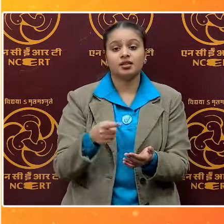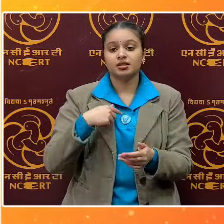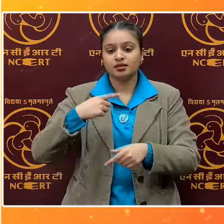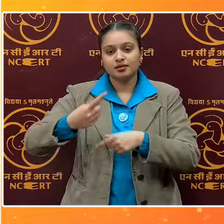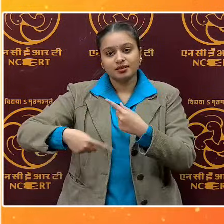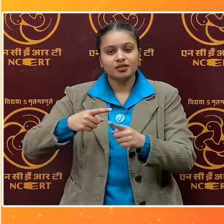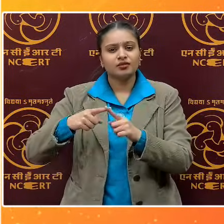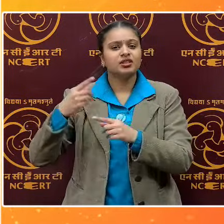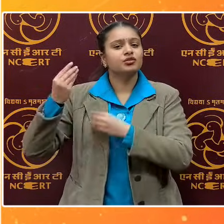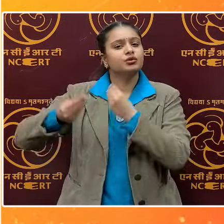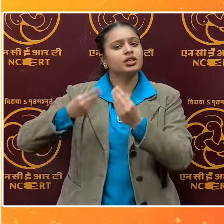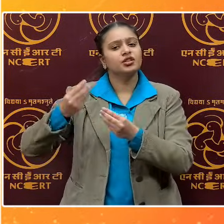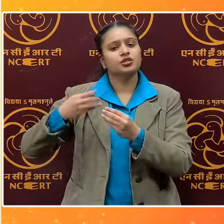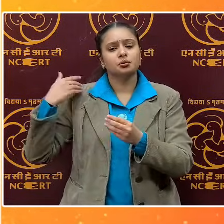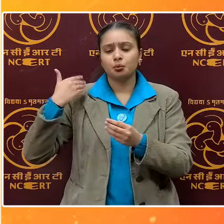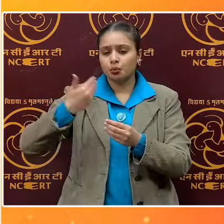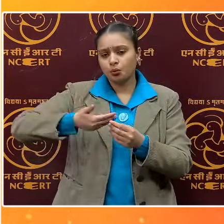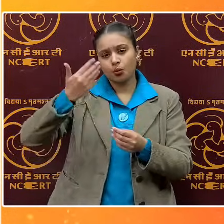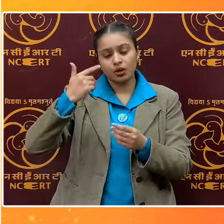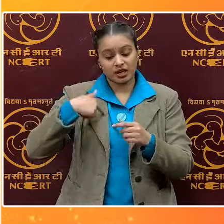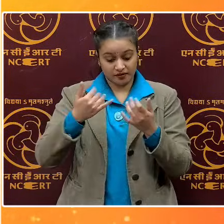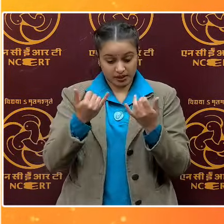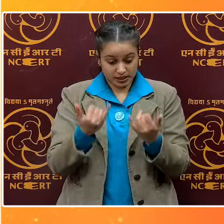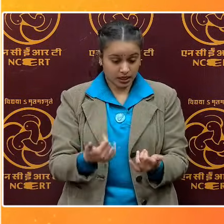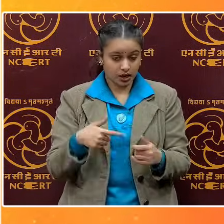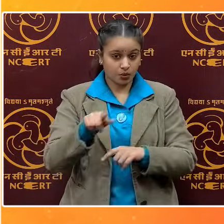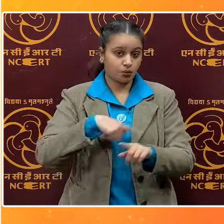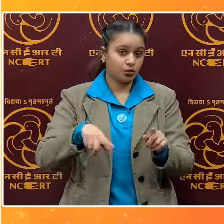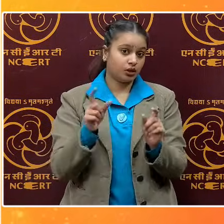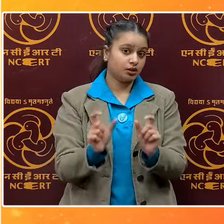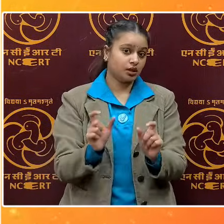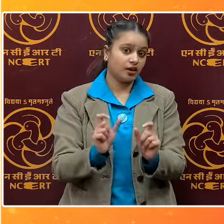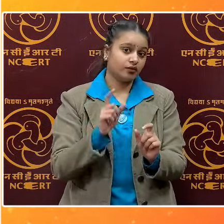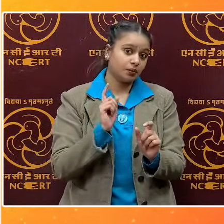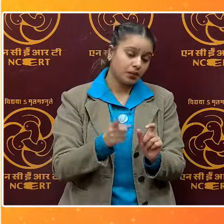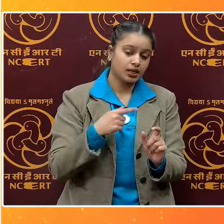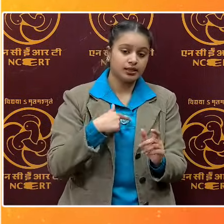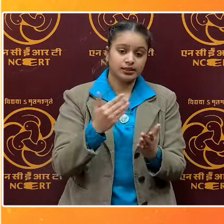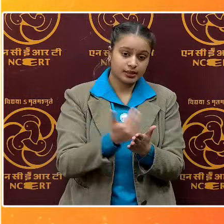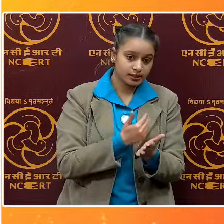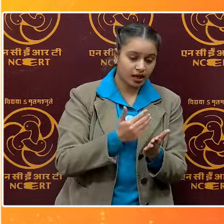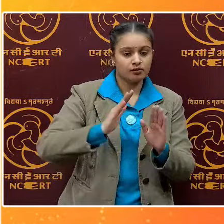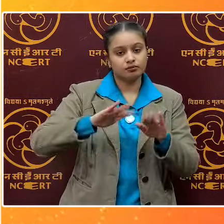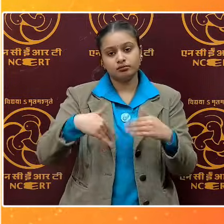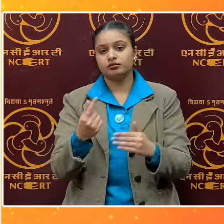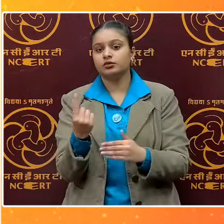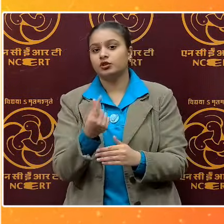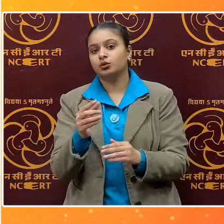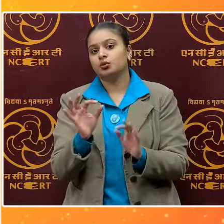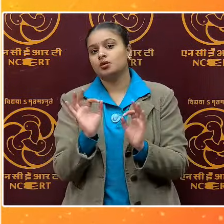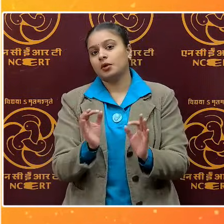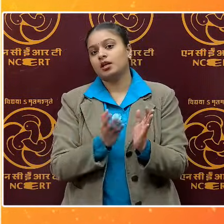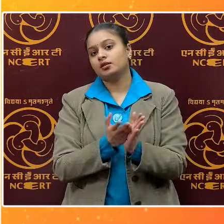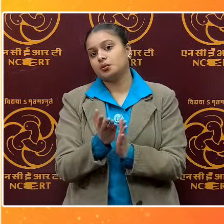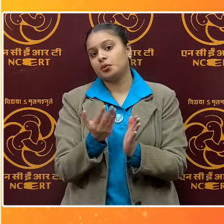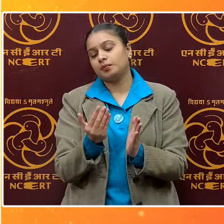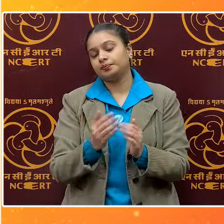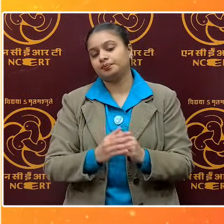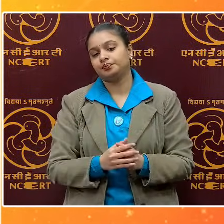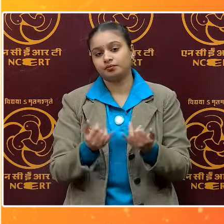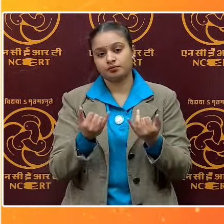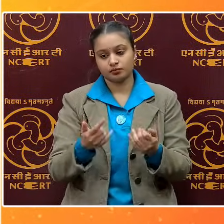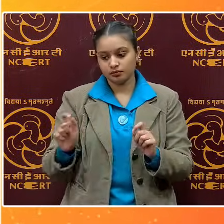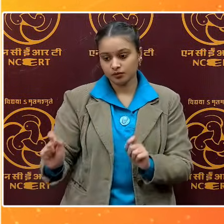been a tradition. So, we also must be very careful about saving it and using it wisely. Now, so, this over is a here, now